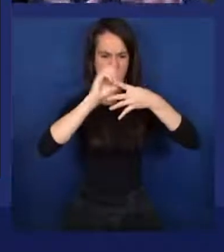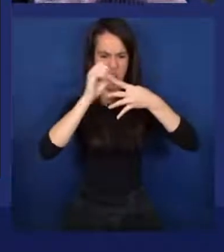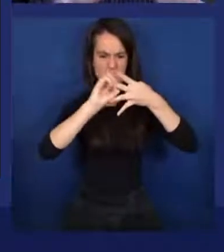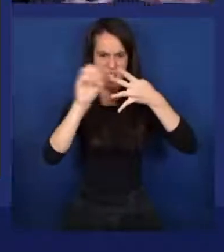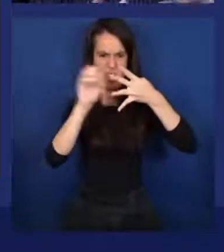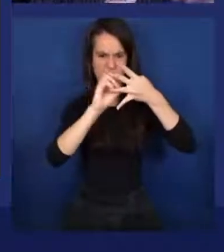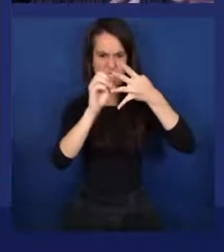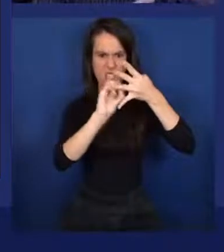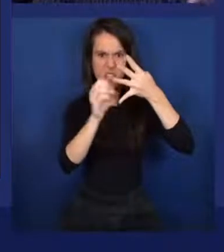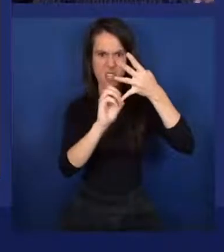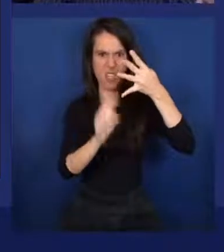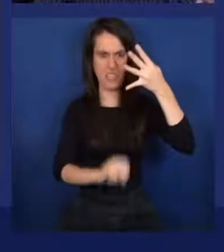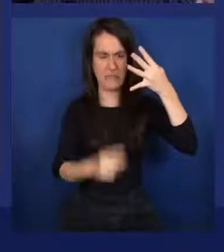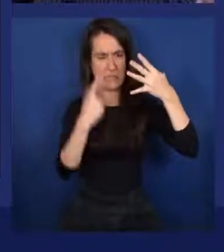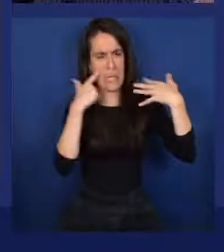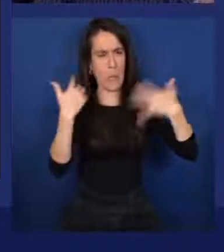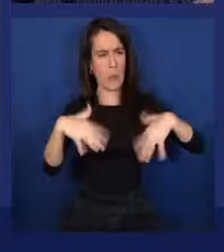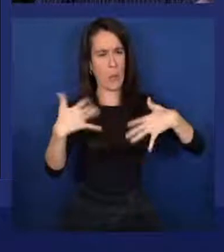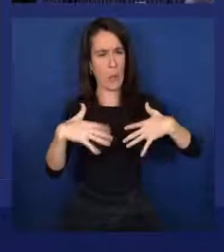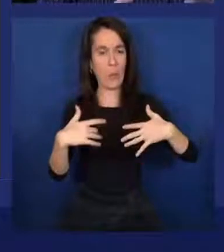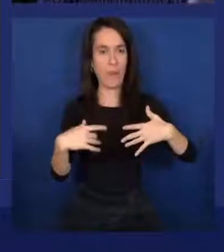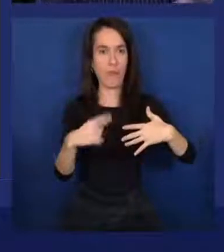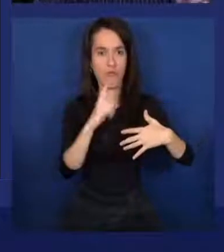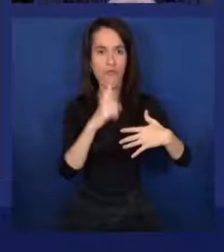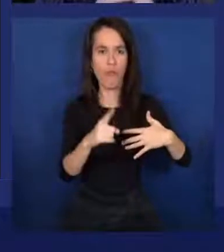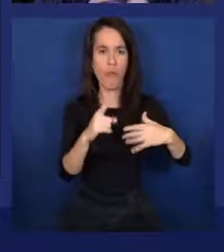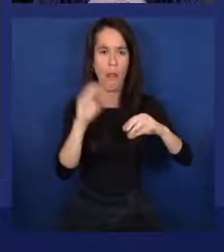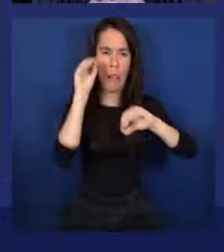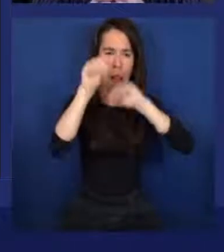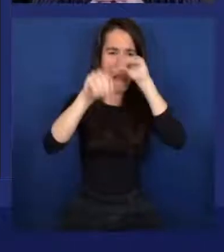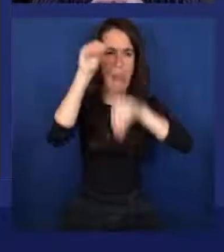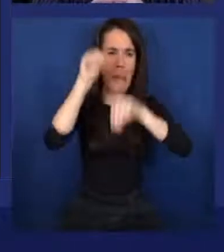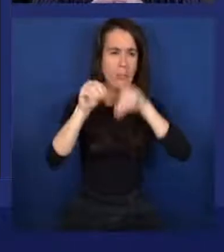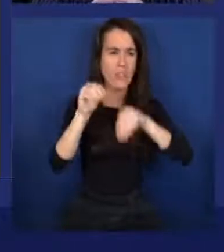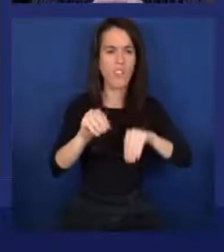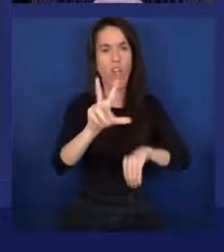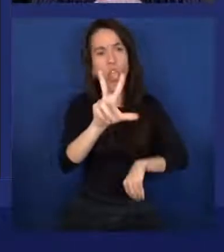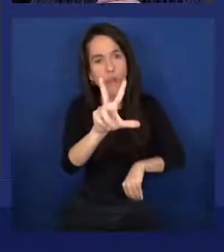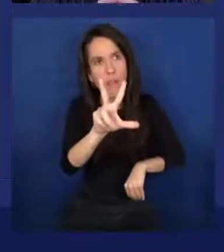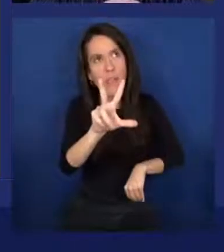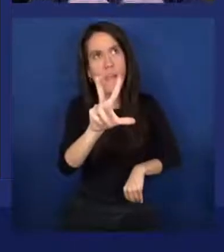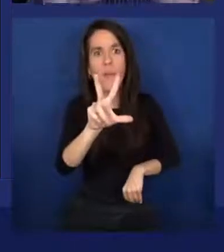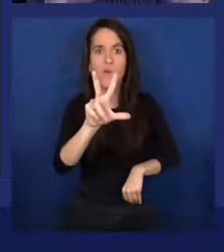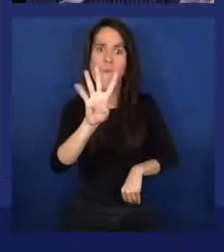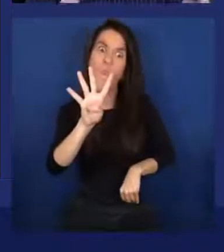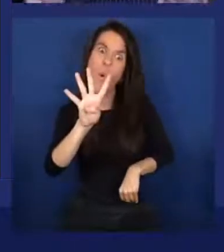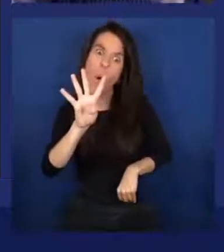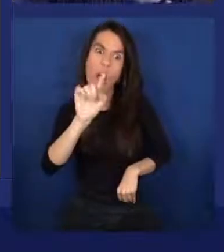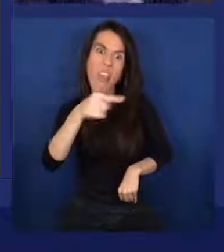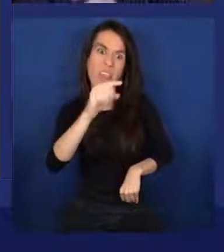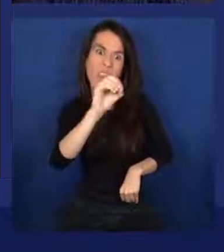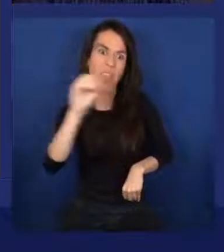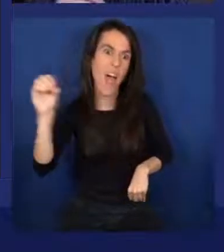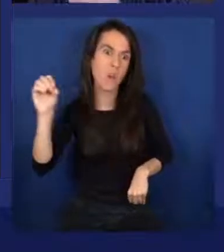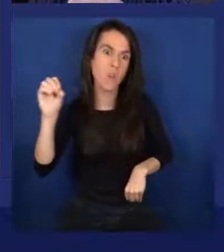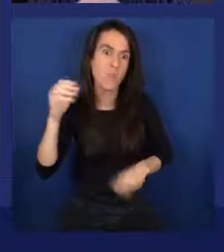where the typical IBM PC of the day was $3,000 to $4,000 US, these are $50,000 to